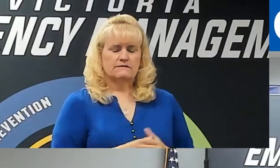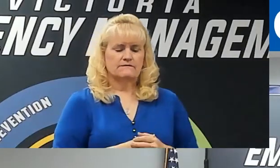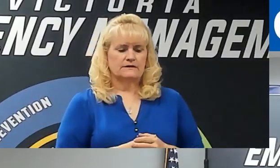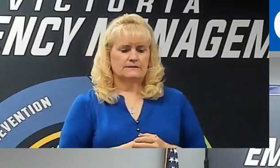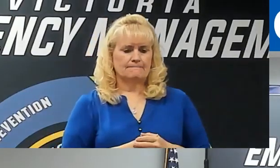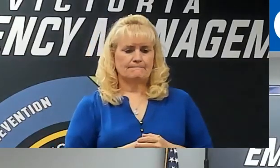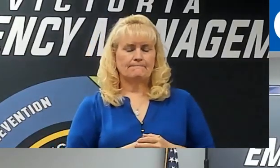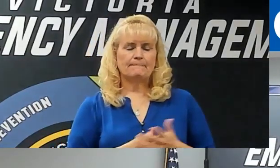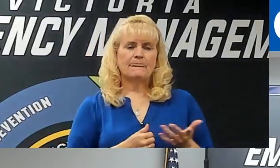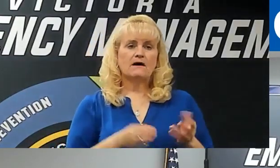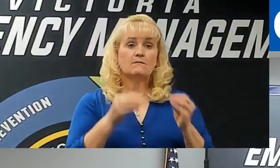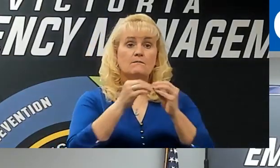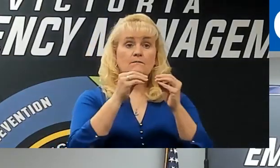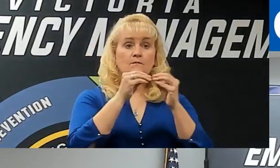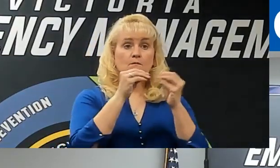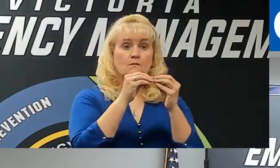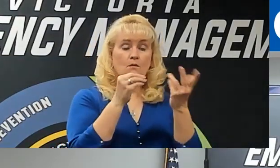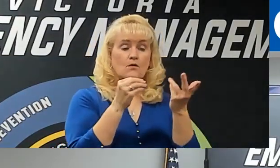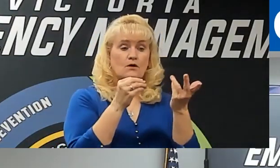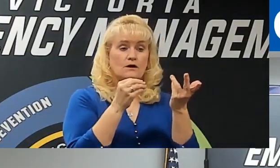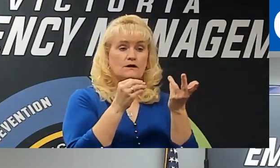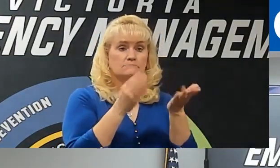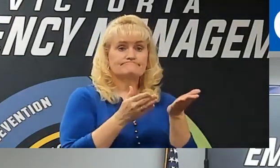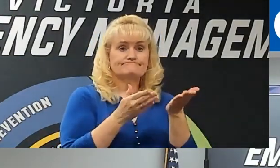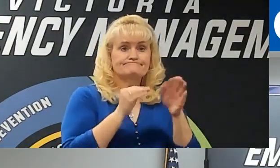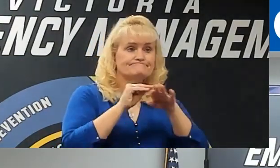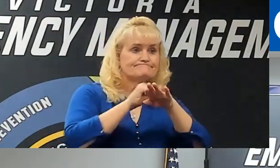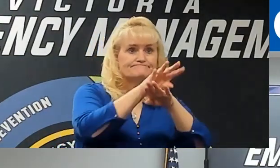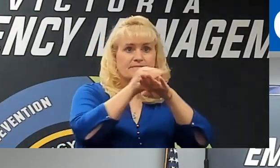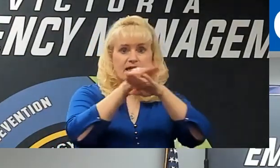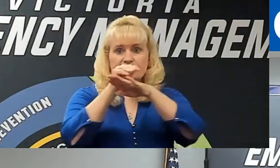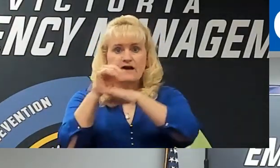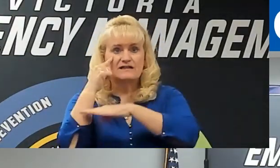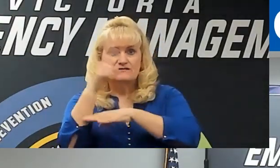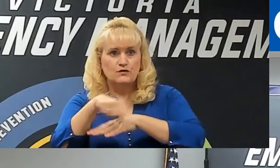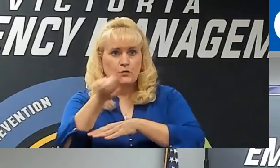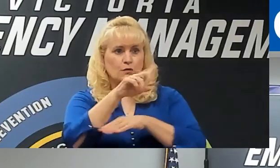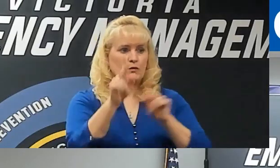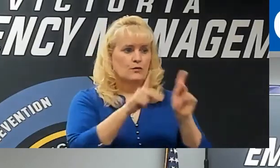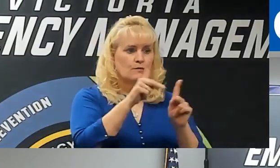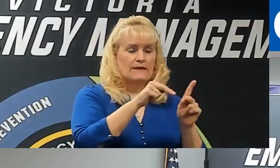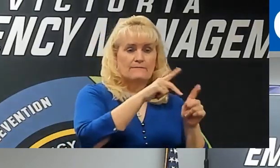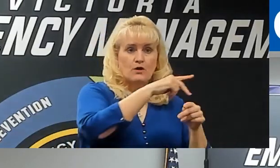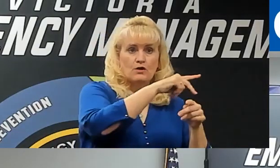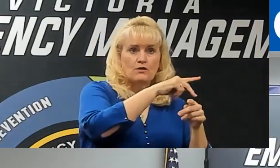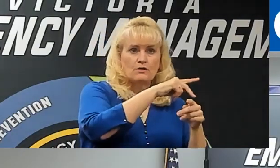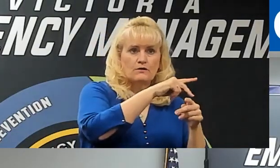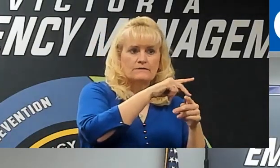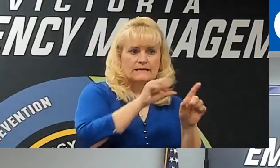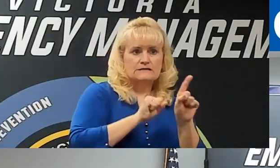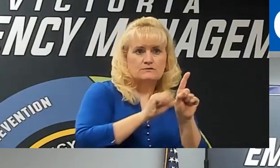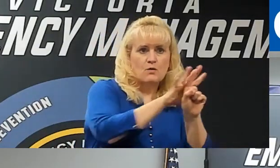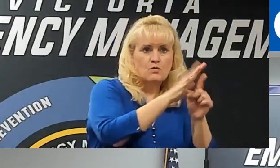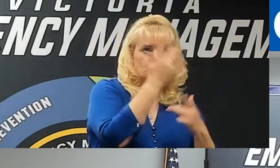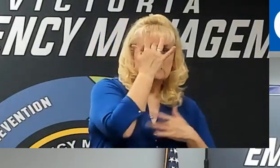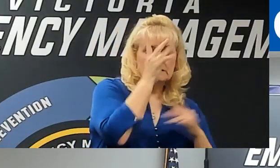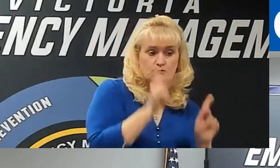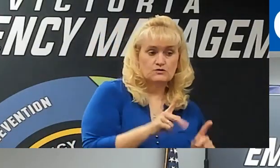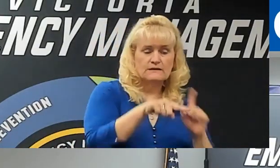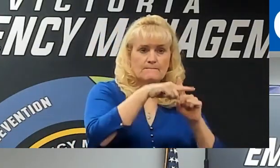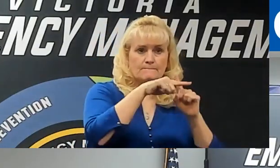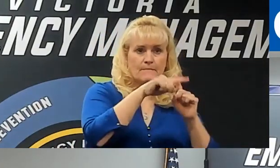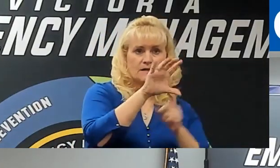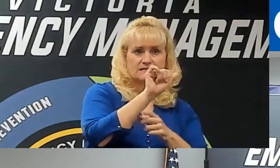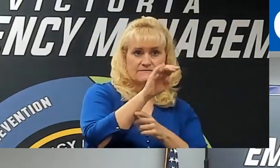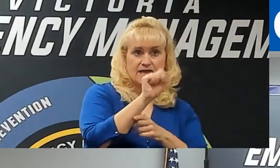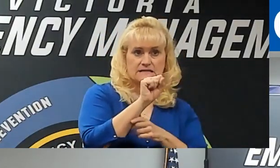Going off that, some advice for those who've tested positive or be in a household with those folks, or even in a business you work with one, a positive case.